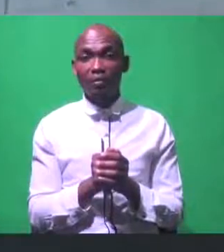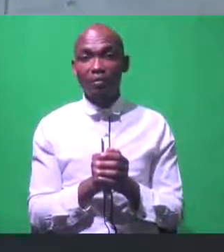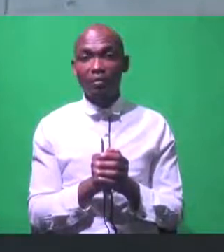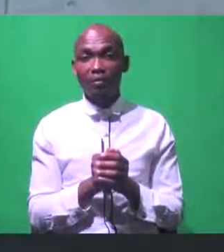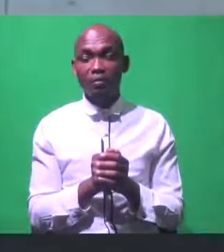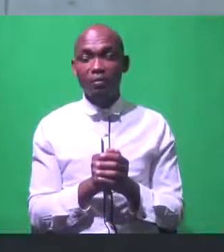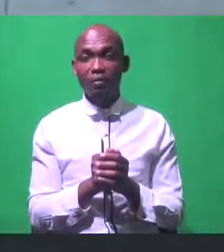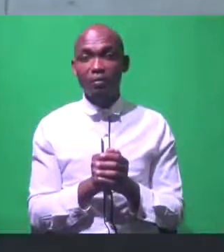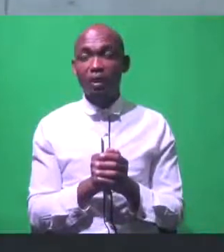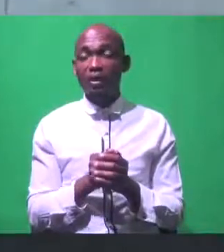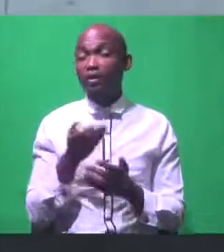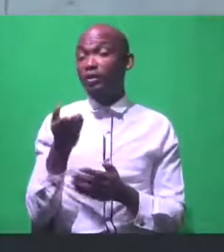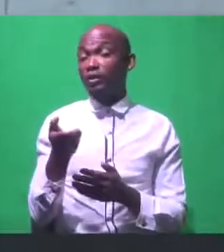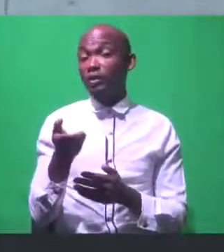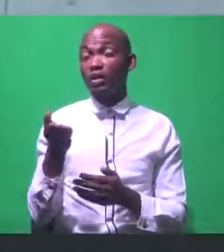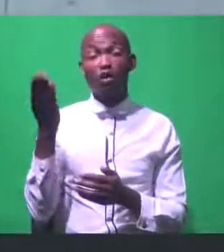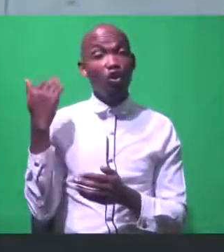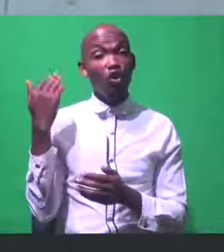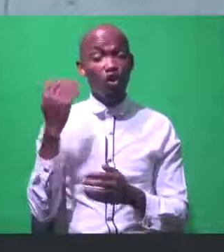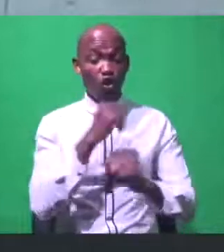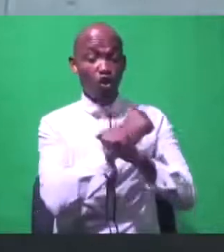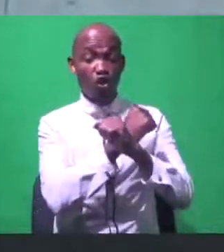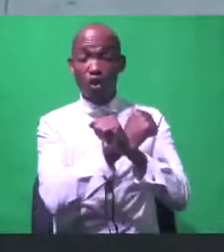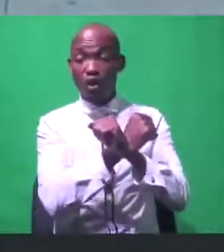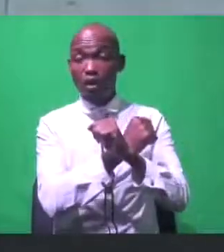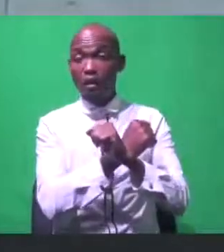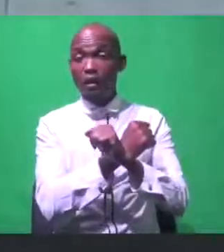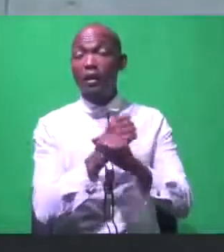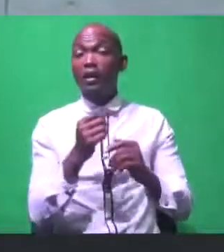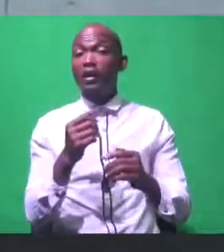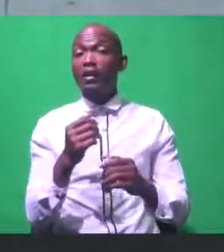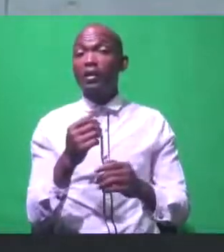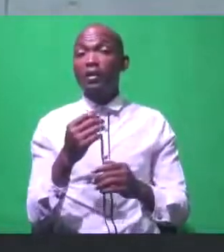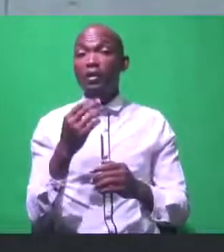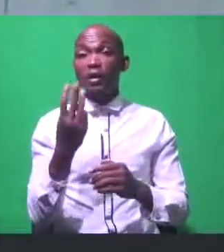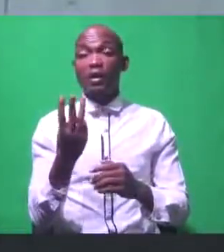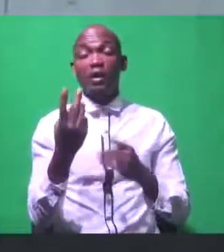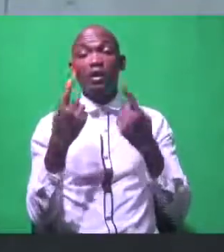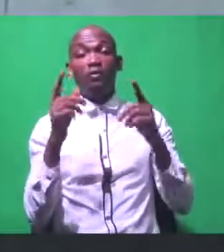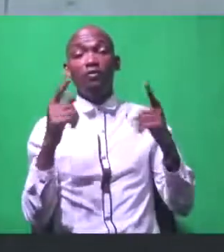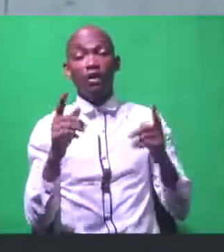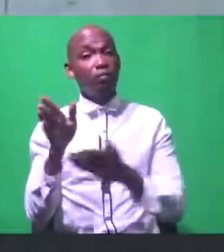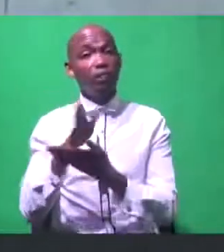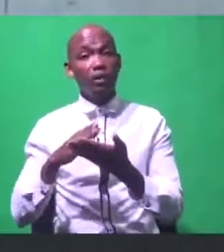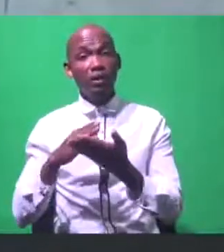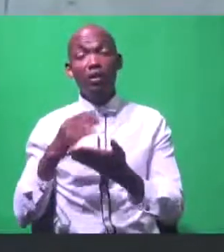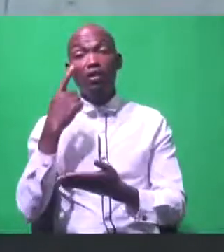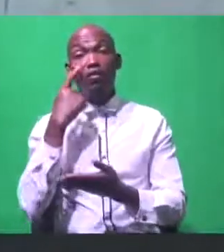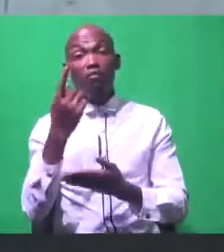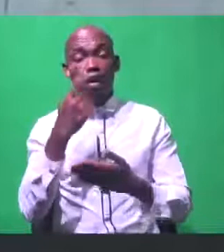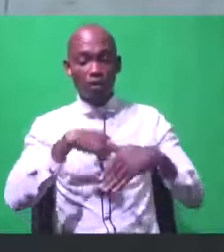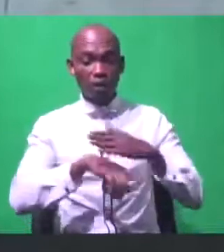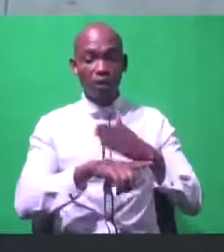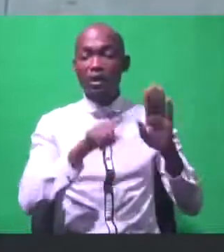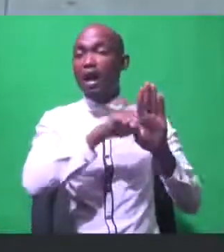During colonial era, 3 different races found in Africa. In Africa, we